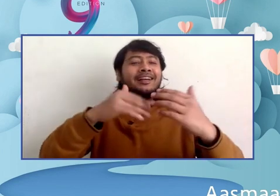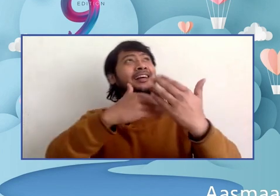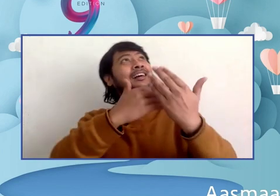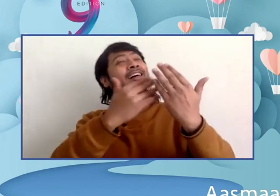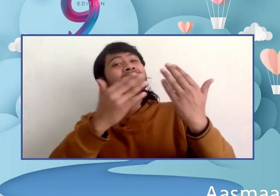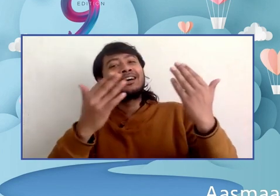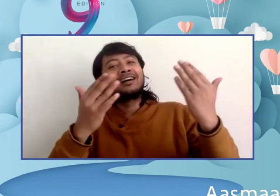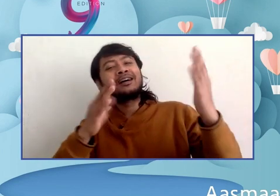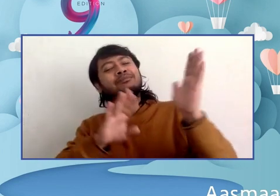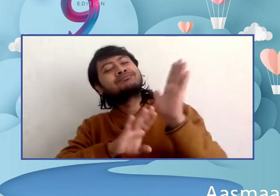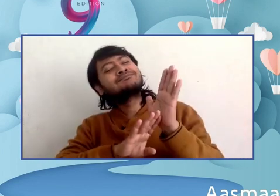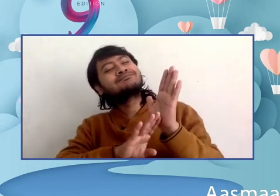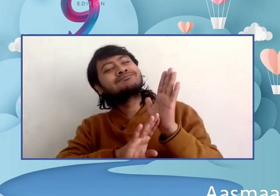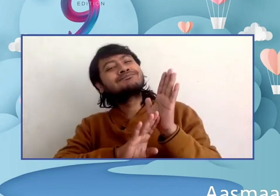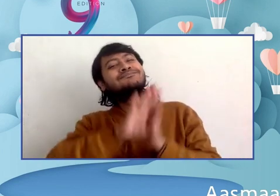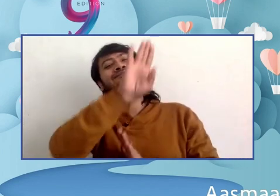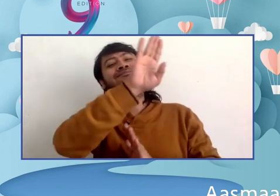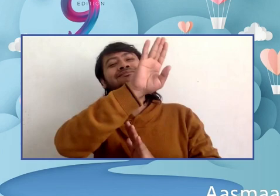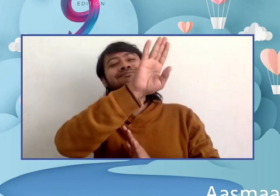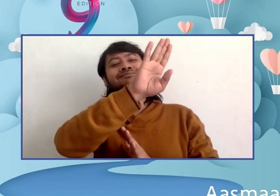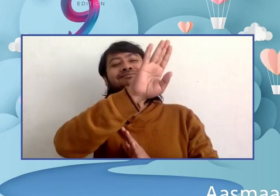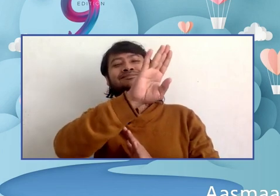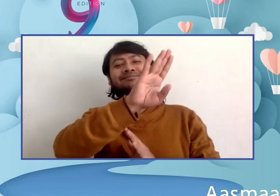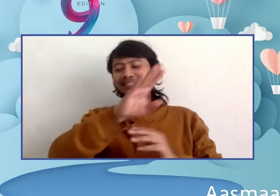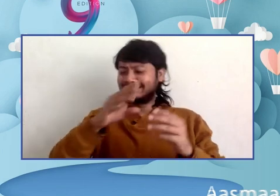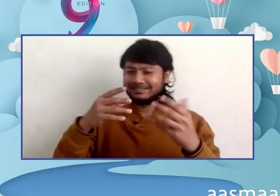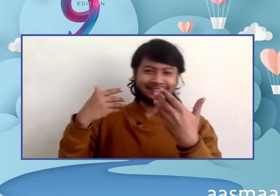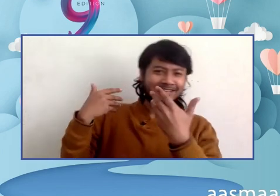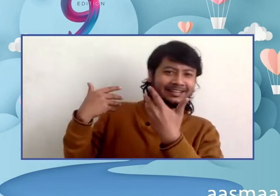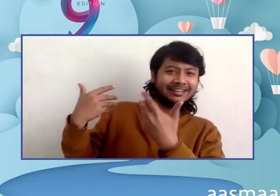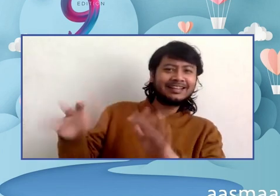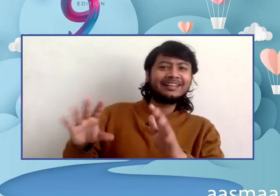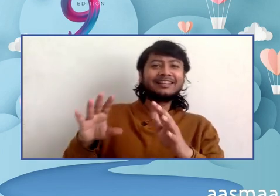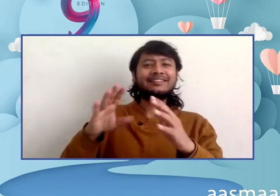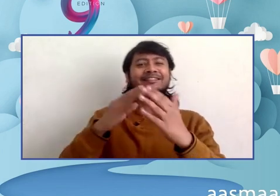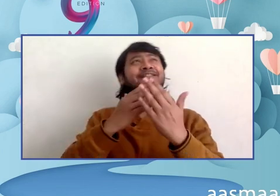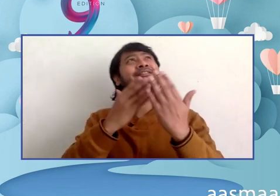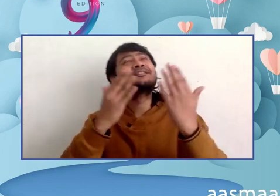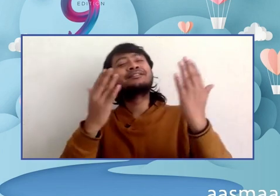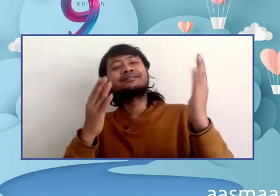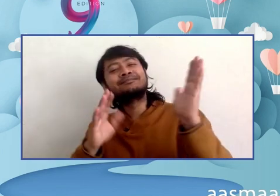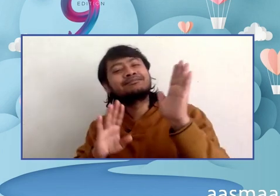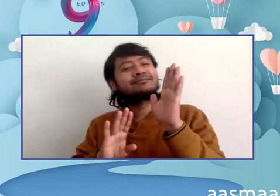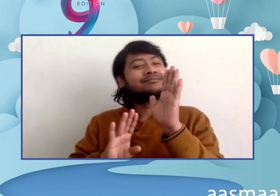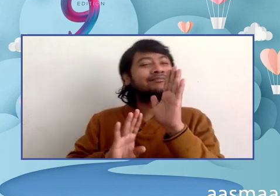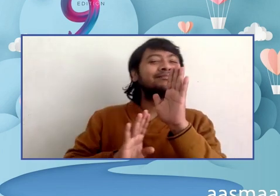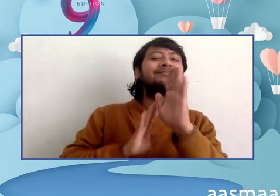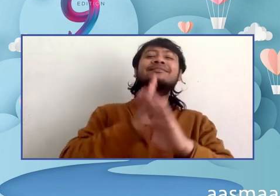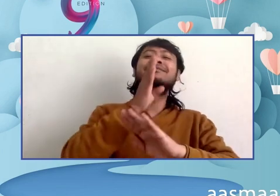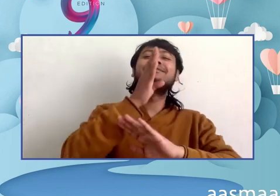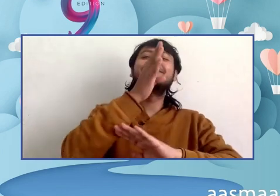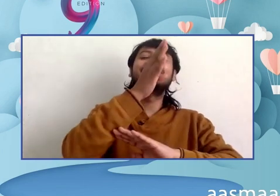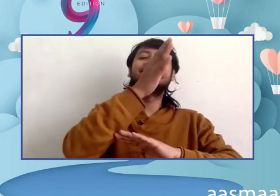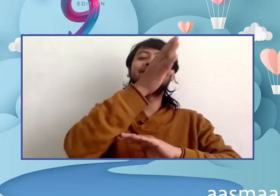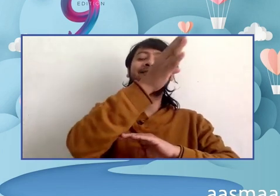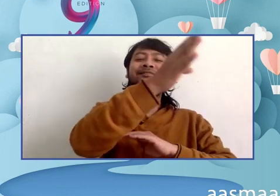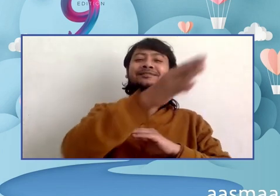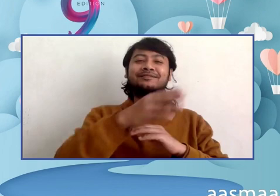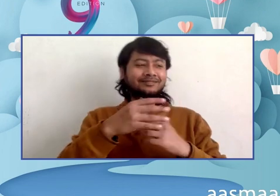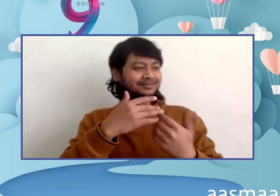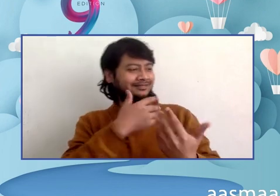ke paar aasma ke paar aasma ke paar